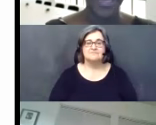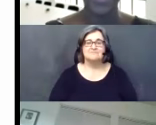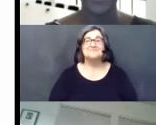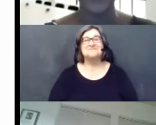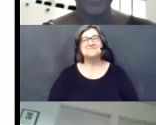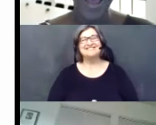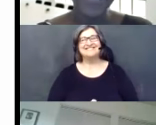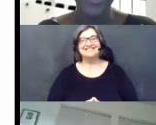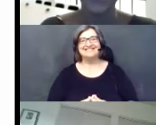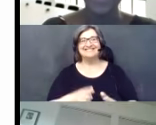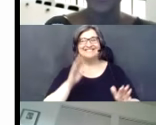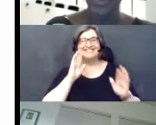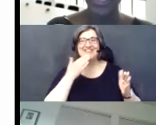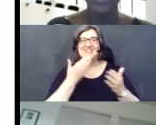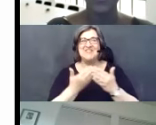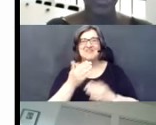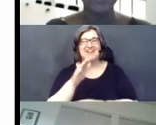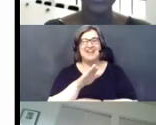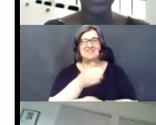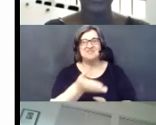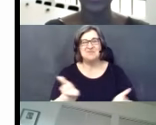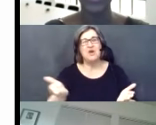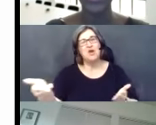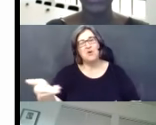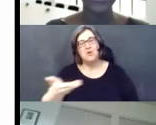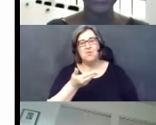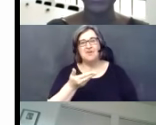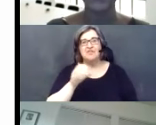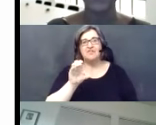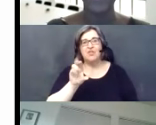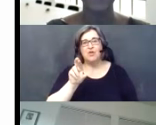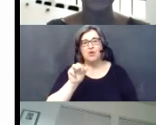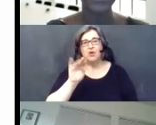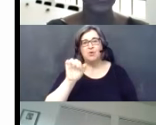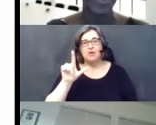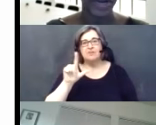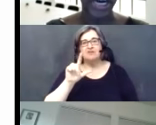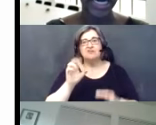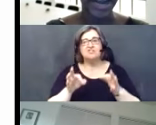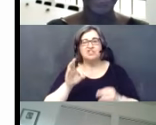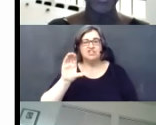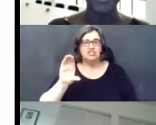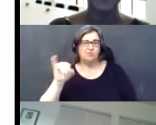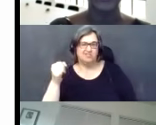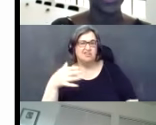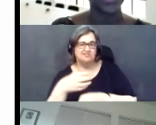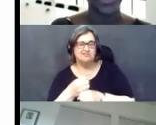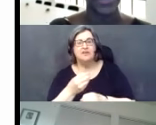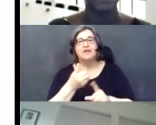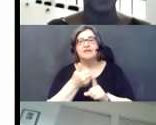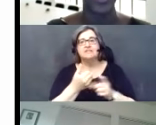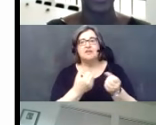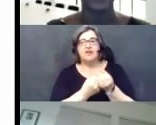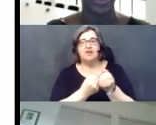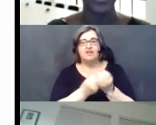All right. Good afternoon, everyone. Welcome to the Criminal Justice and Self-Advocacy webinar. My name is Jaleesa, and